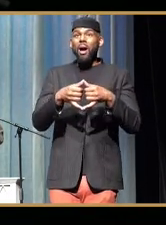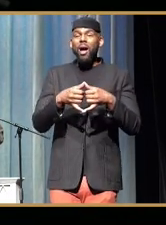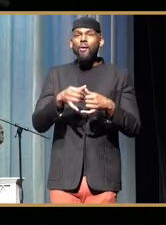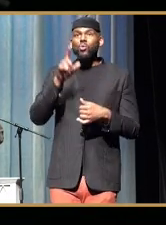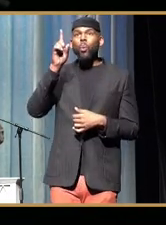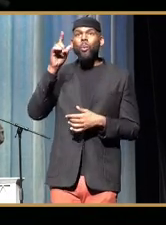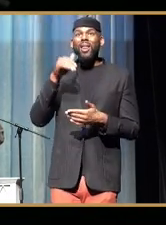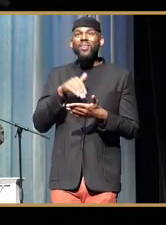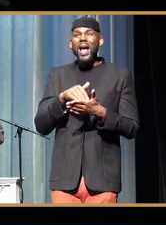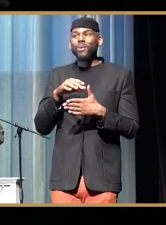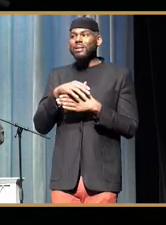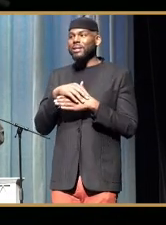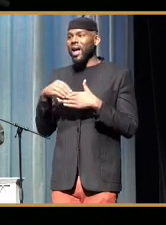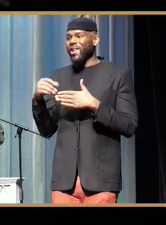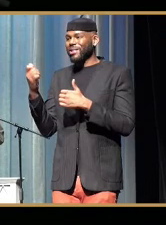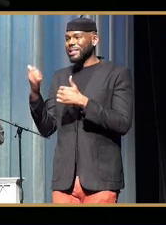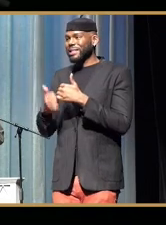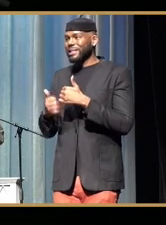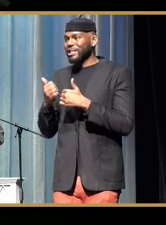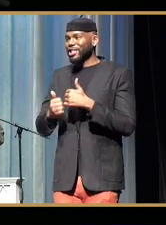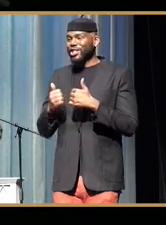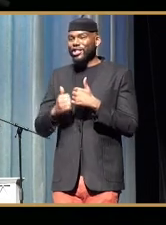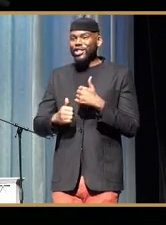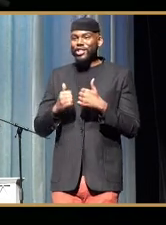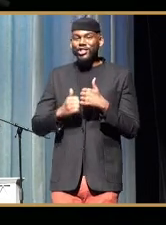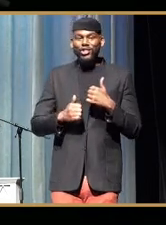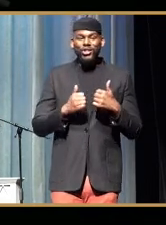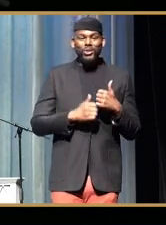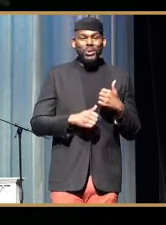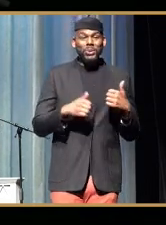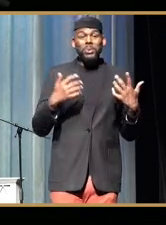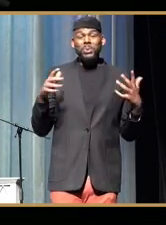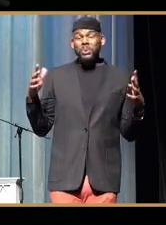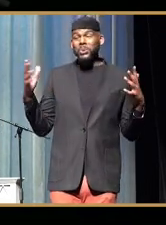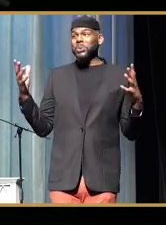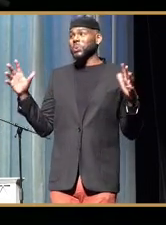$1,000 from the AIDS Healthcare Foundation.